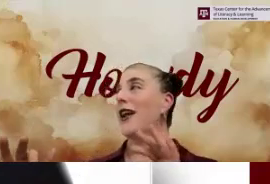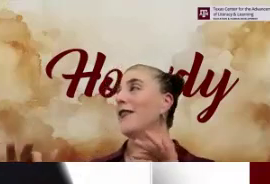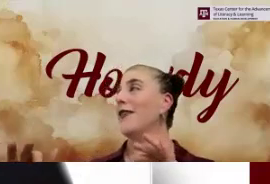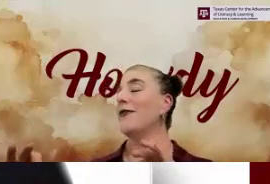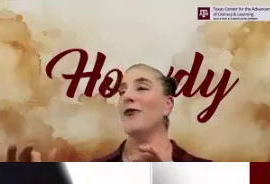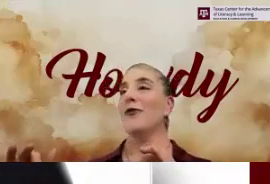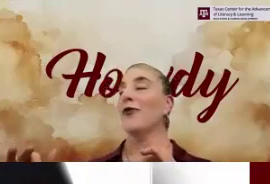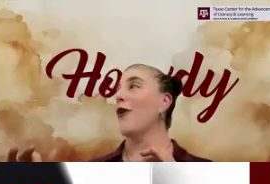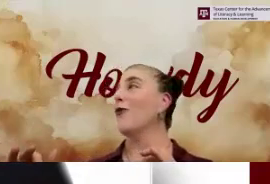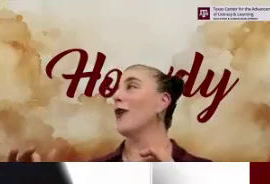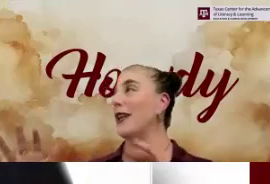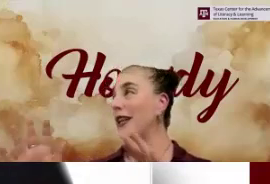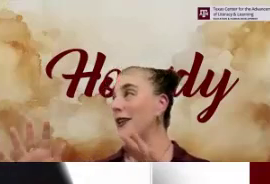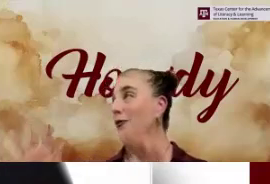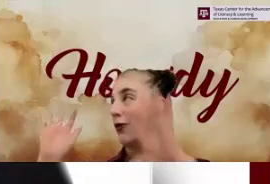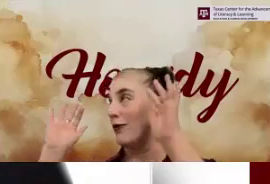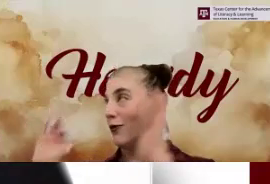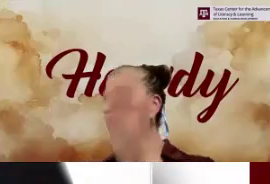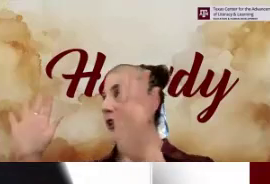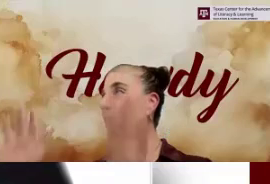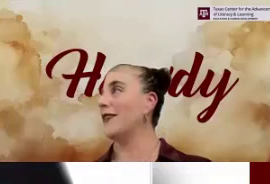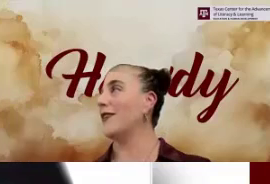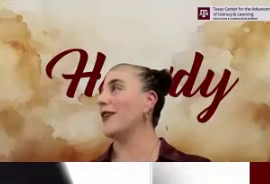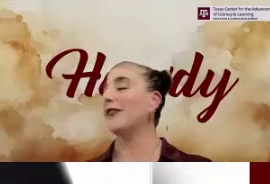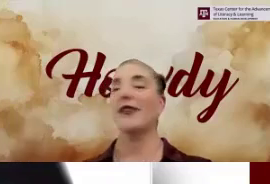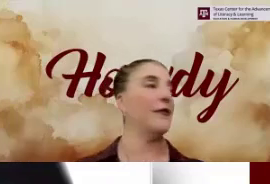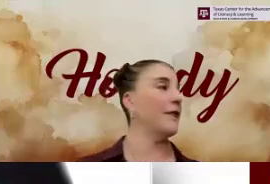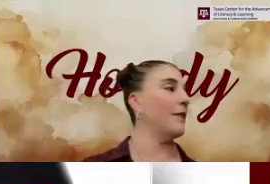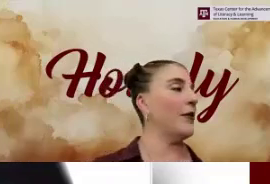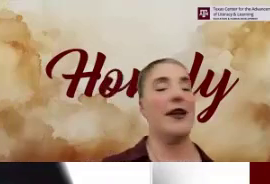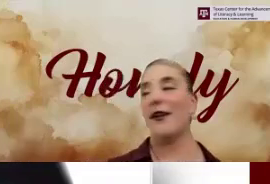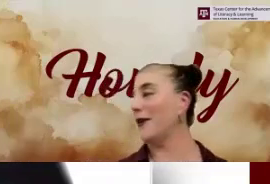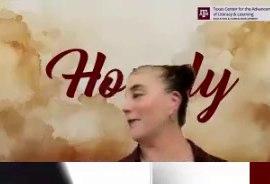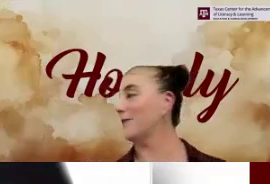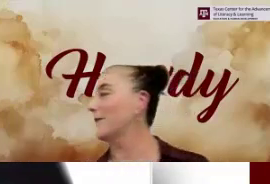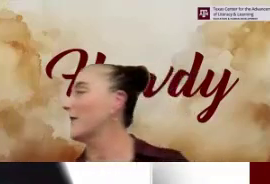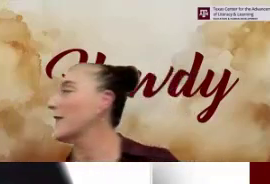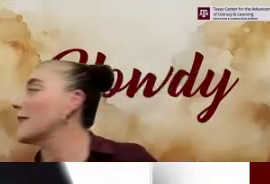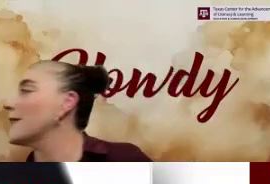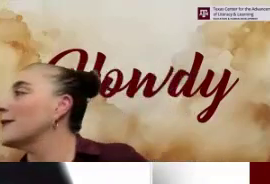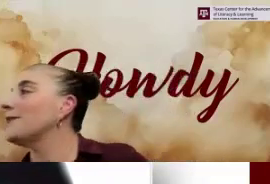it in chat, and then when we're all ready, we'll hit, and then you guys can.